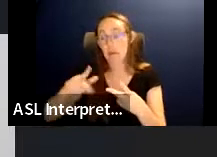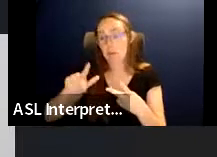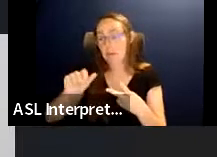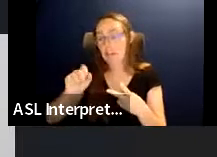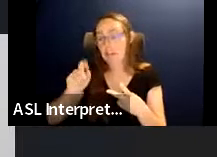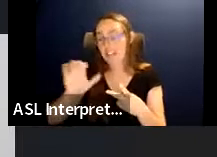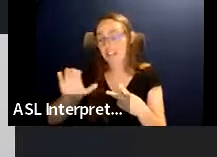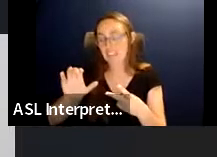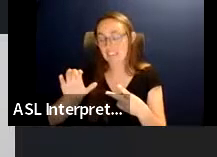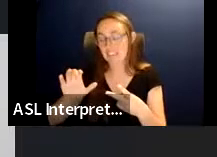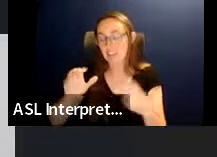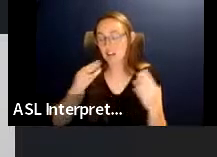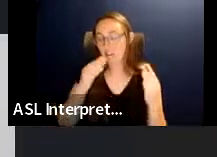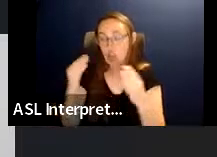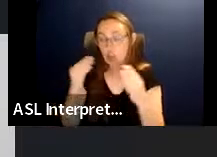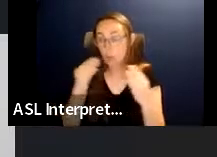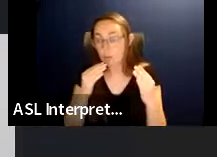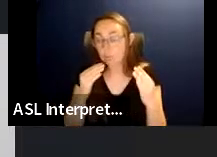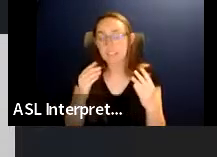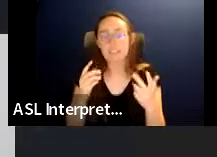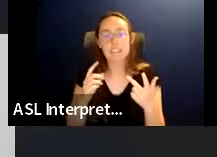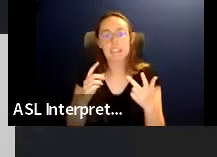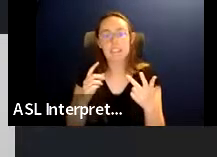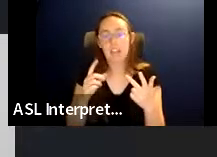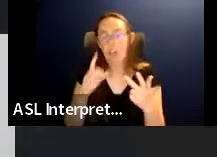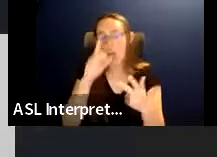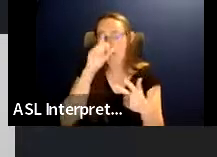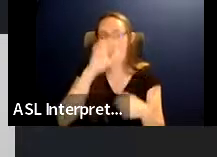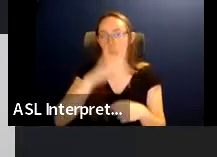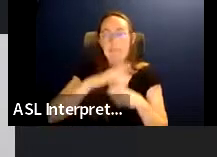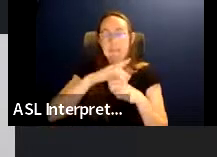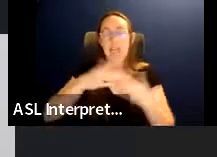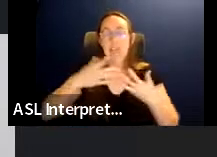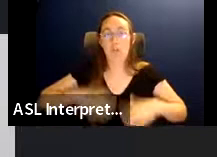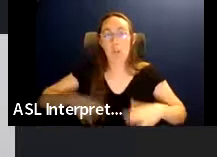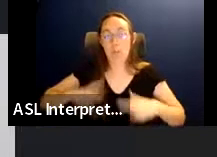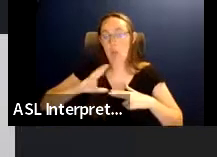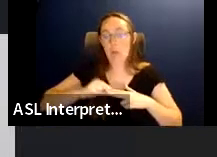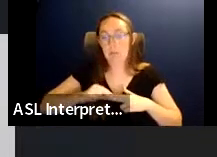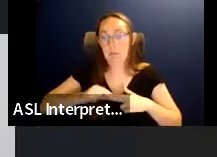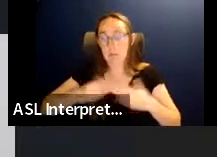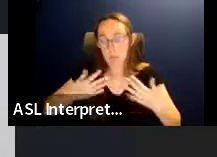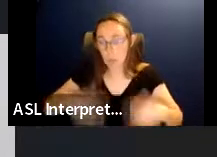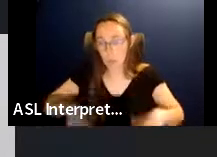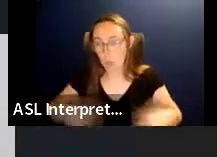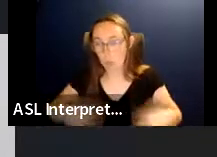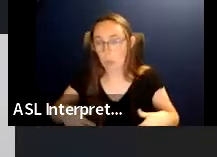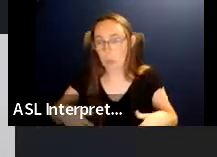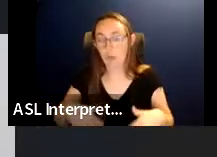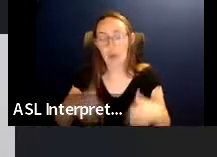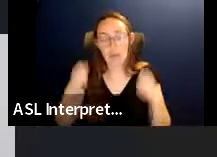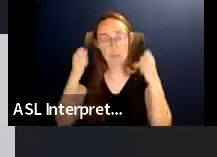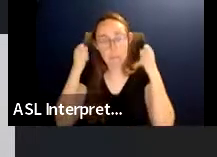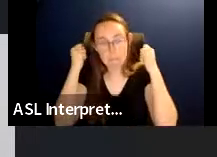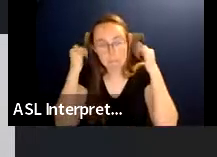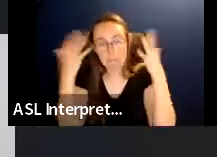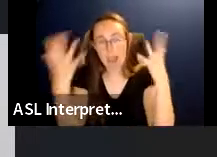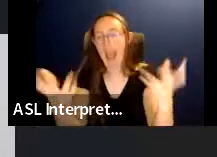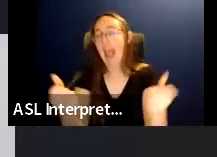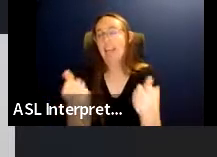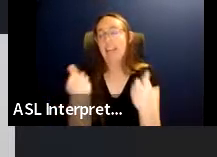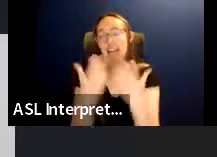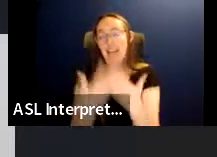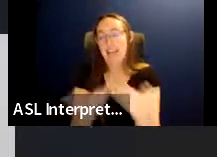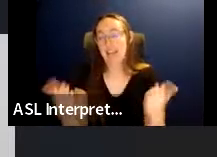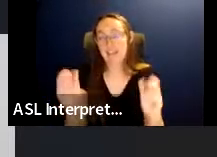flutes. And so I've become obsessed with clothespins and hundreds of things you can make with the clothespins because